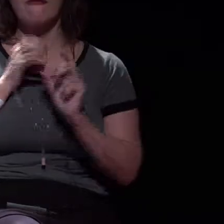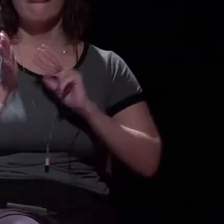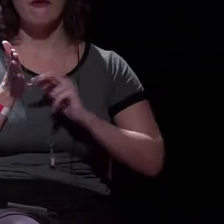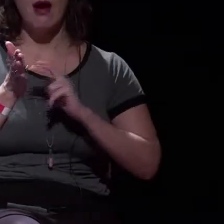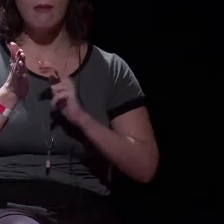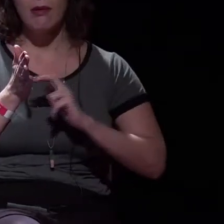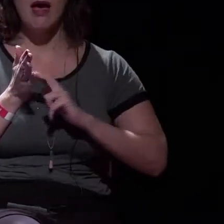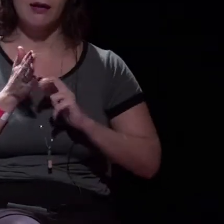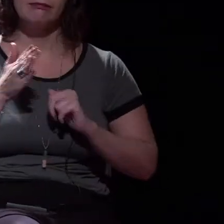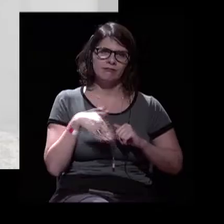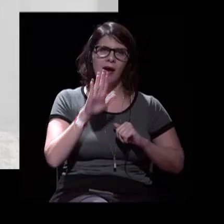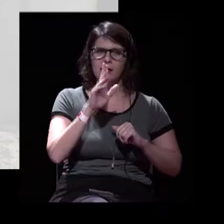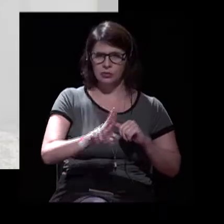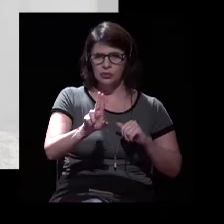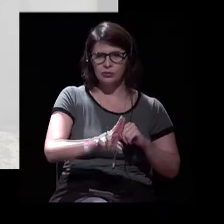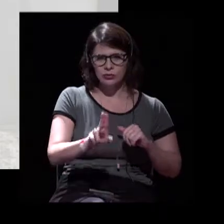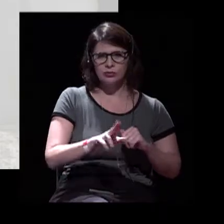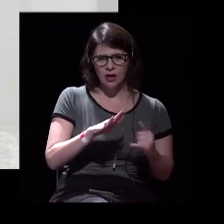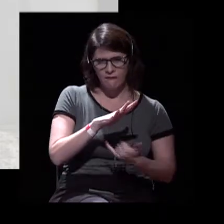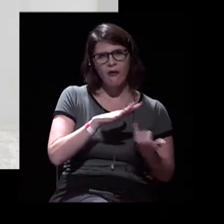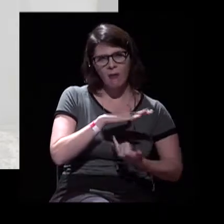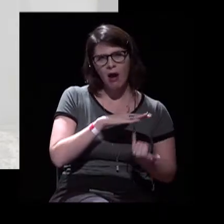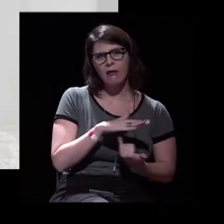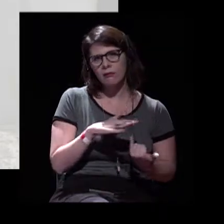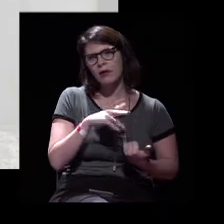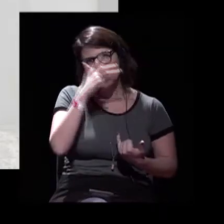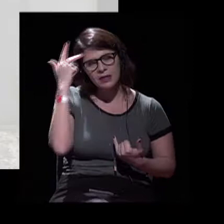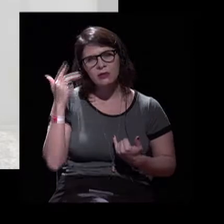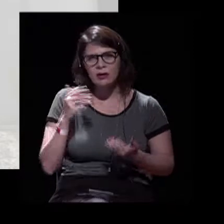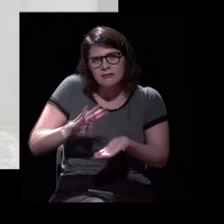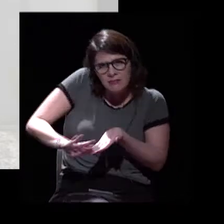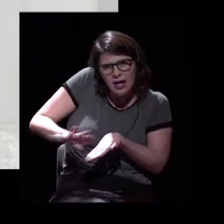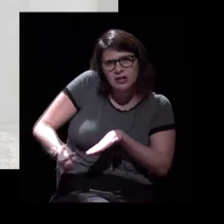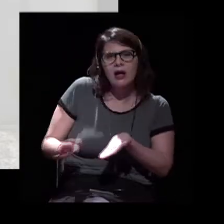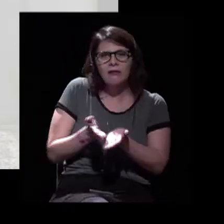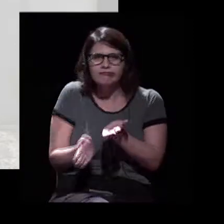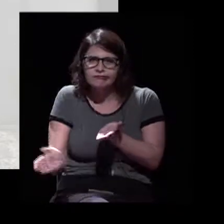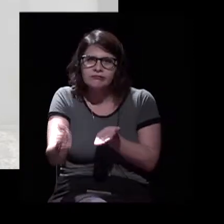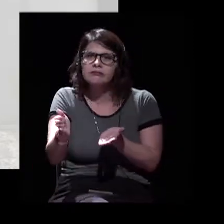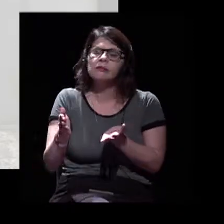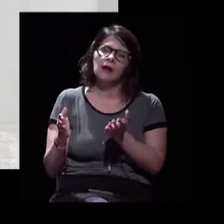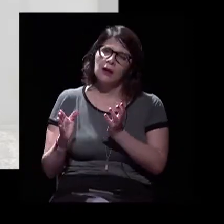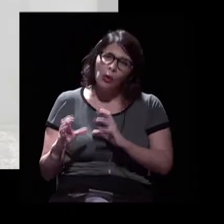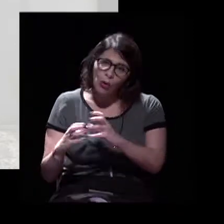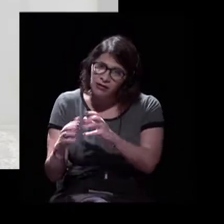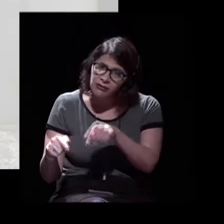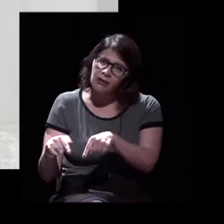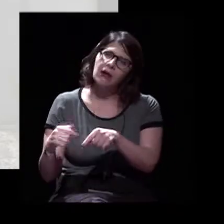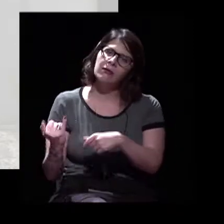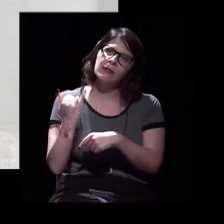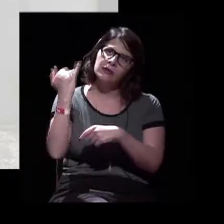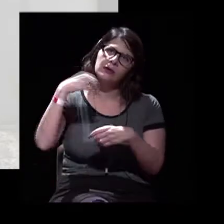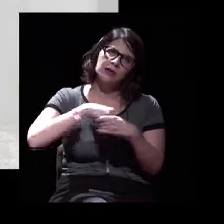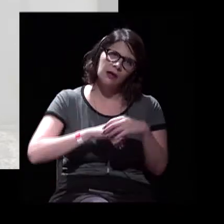which all played out a major part in defining the research and also in the organization of the exhibition